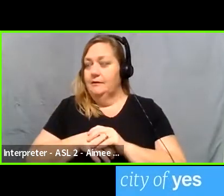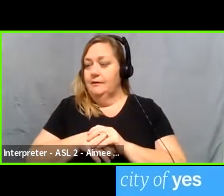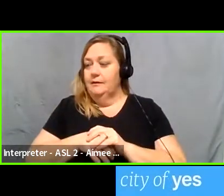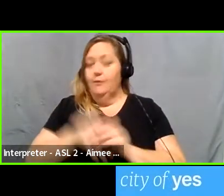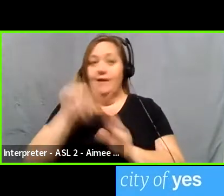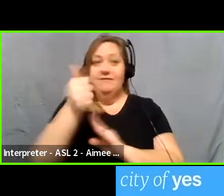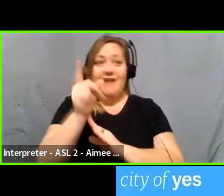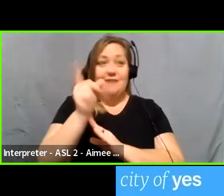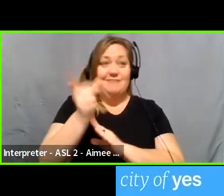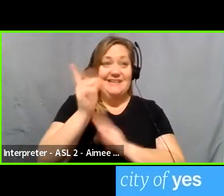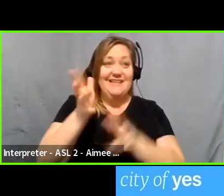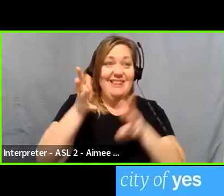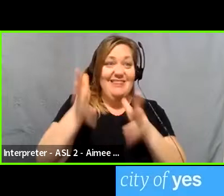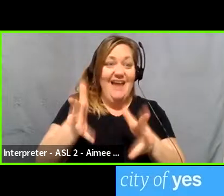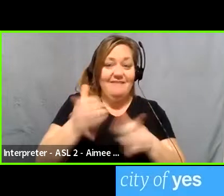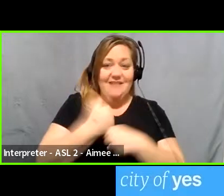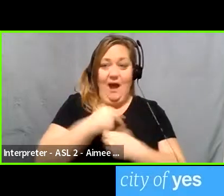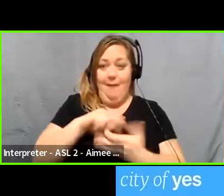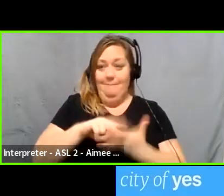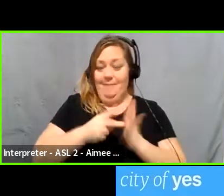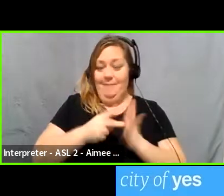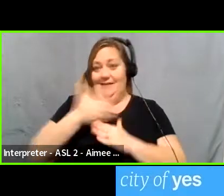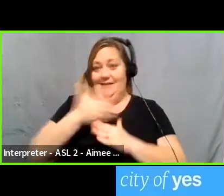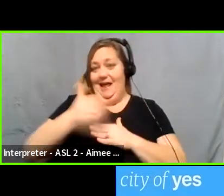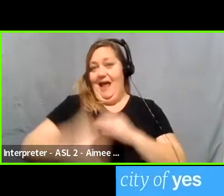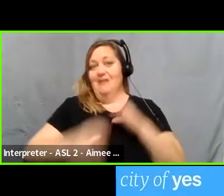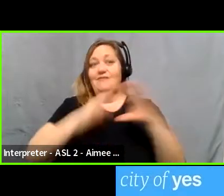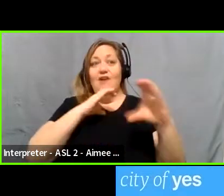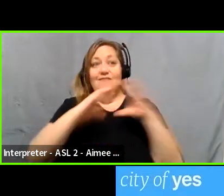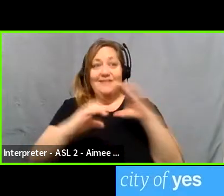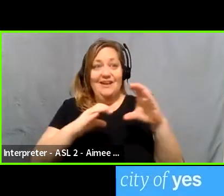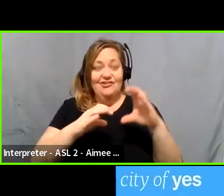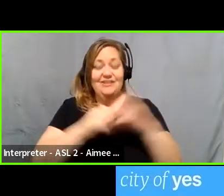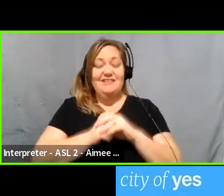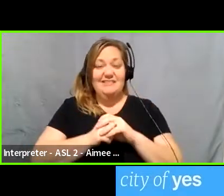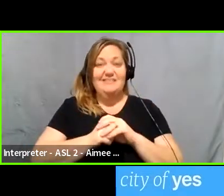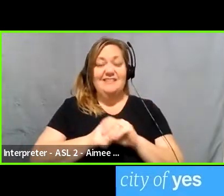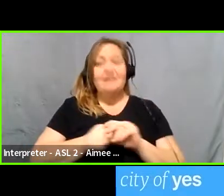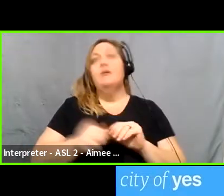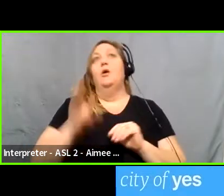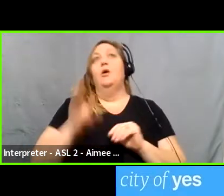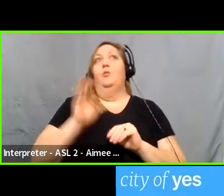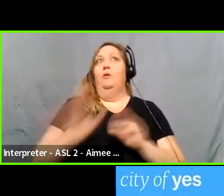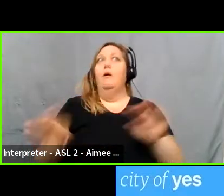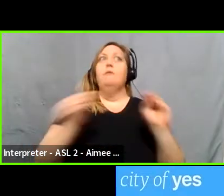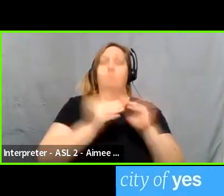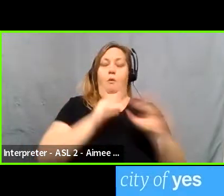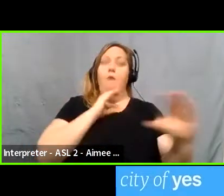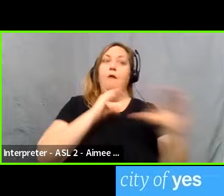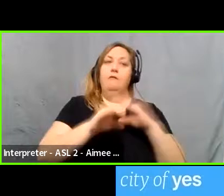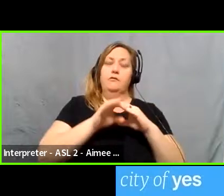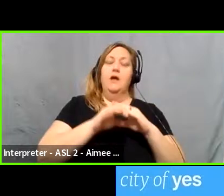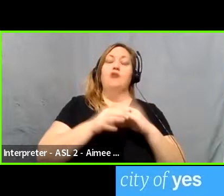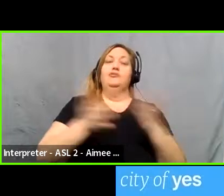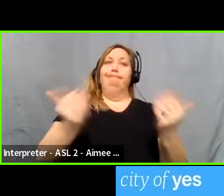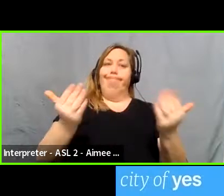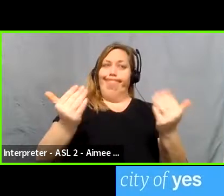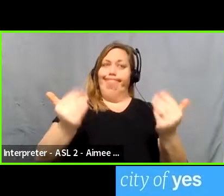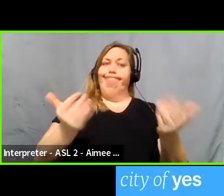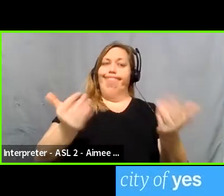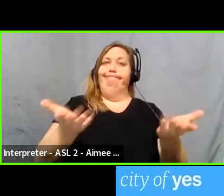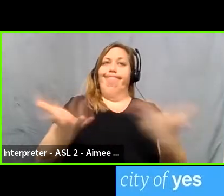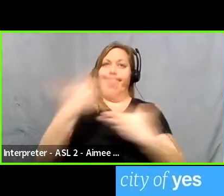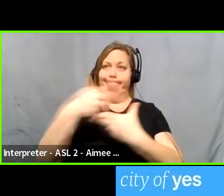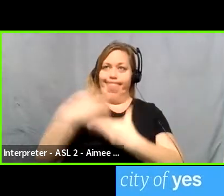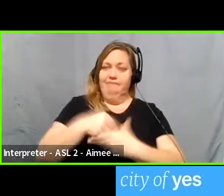minutes left, um, but that does not mean this is the end of the conversation. This is going, we're going to have much more conversations to come. Um,